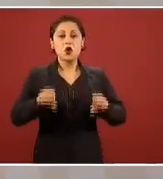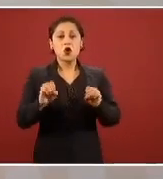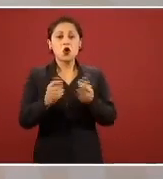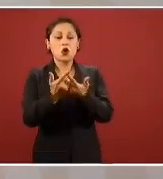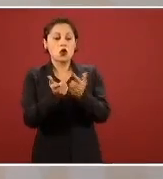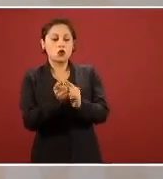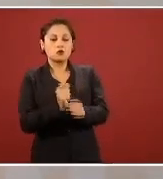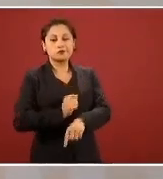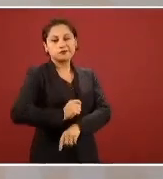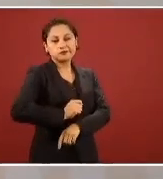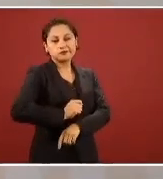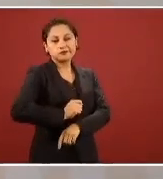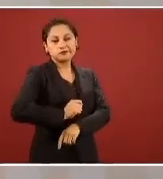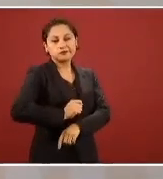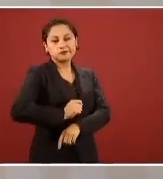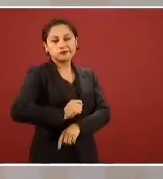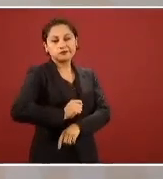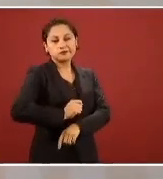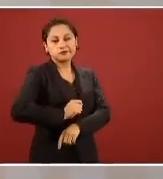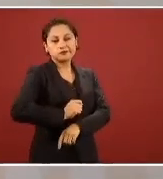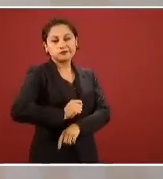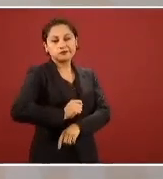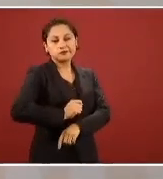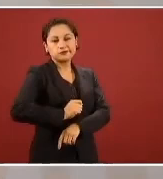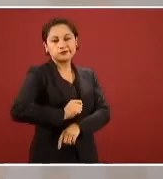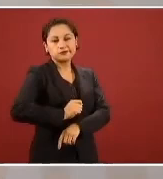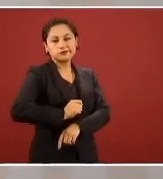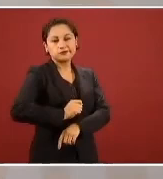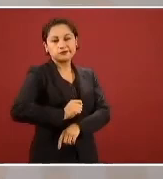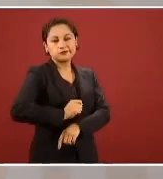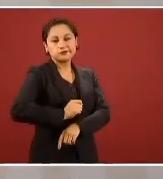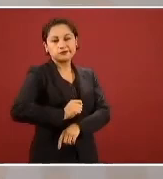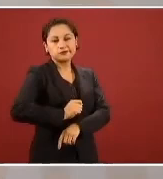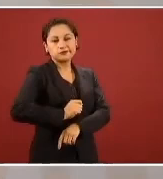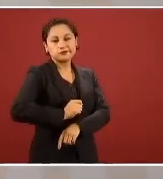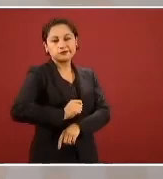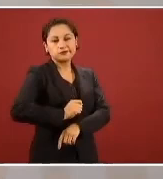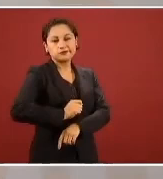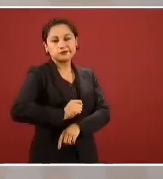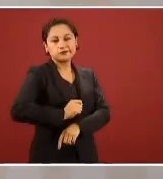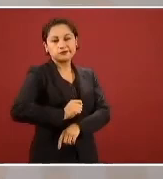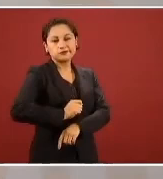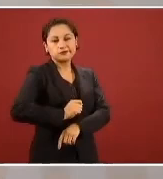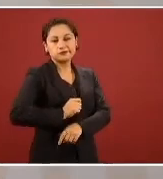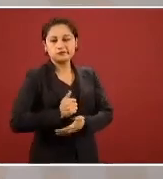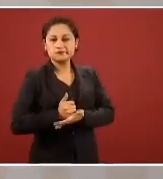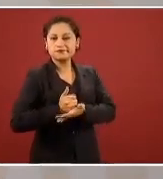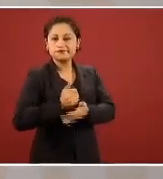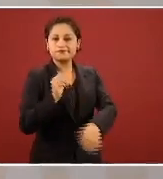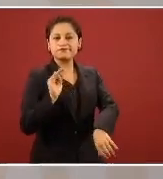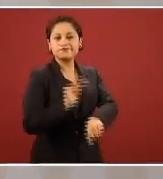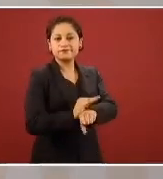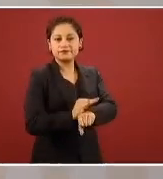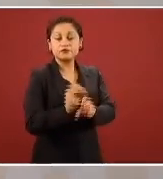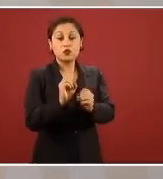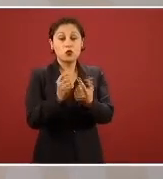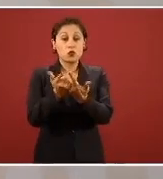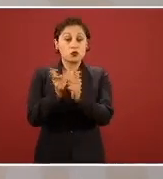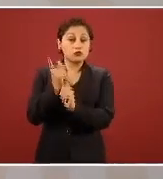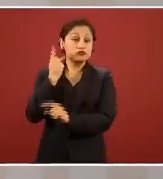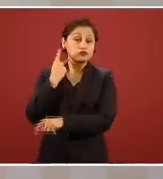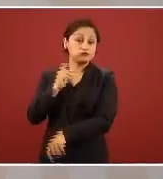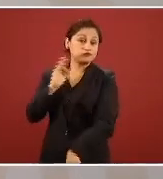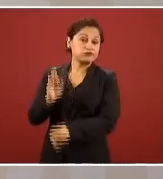o para favorecer a partidos. Or in order to favor groups, or in order to favor parties.